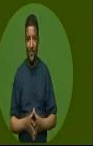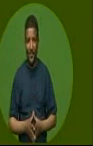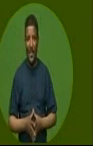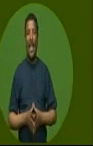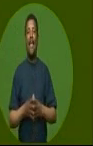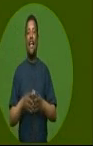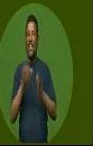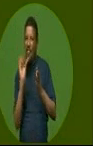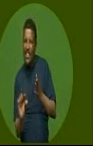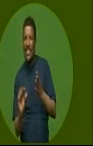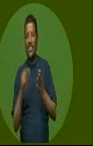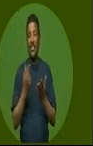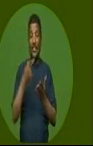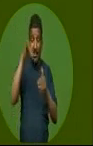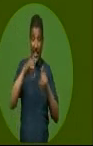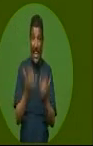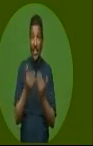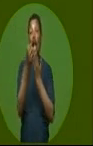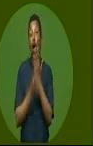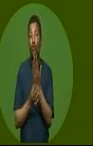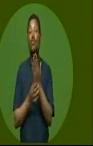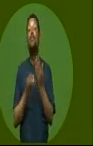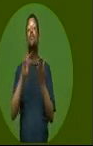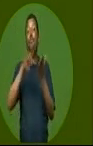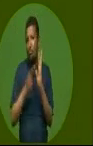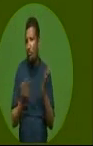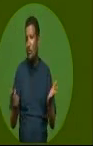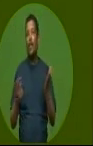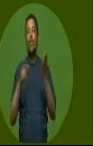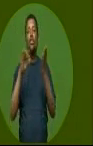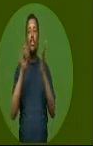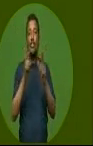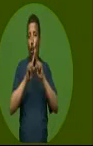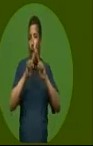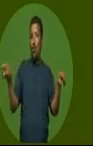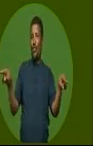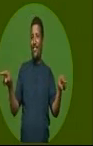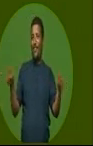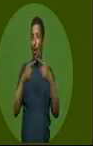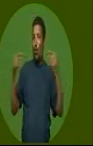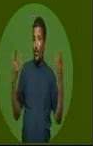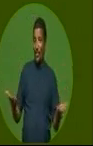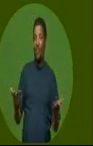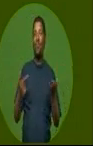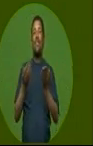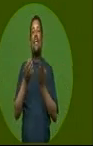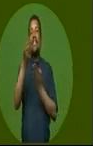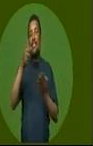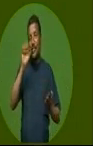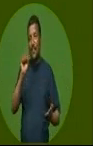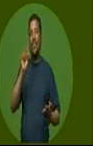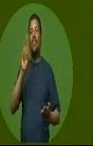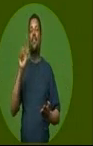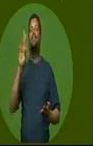A deficit in current account implies just the opposite. A surplus in capital